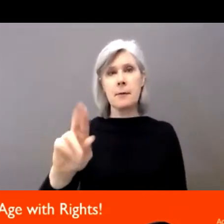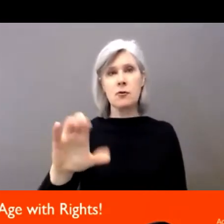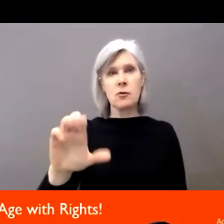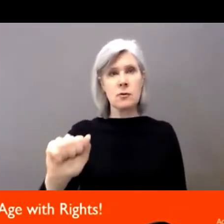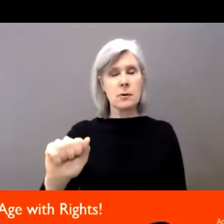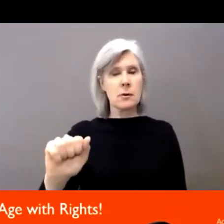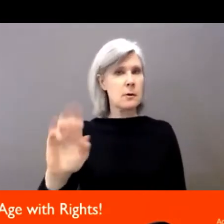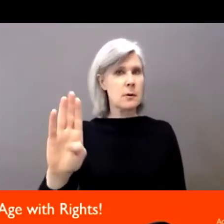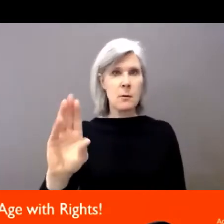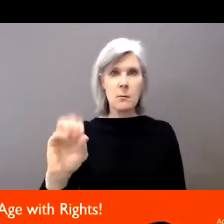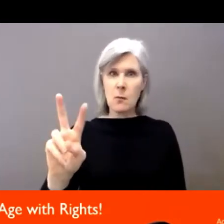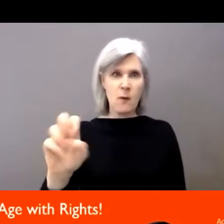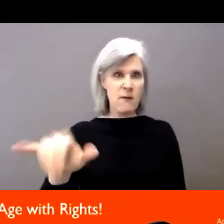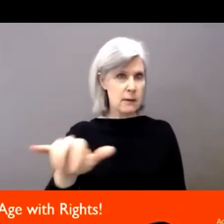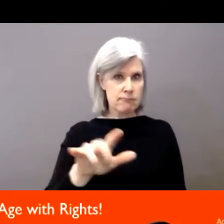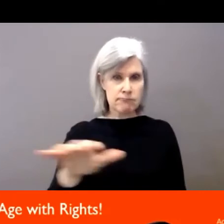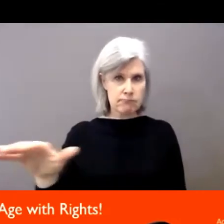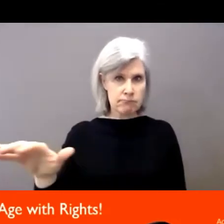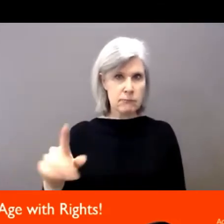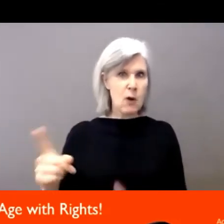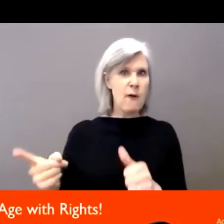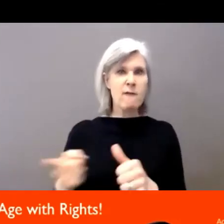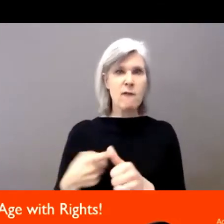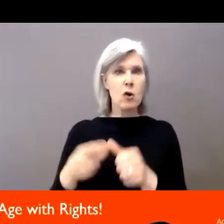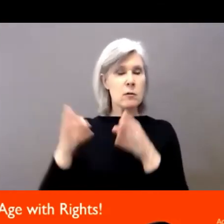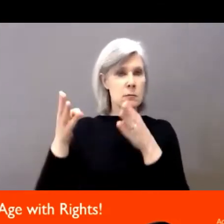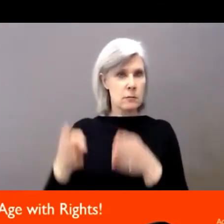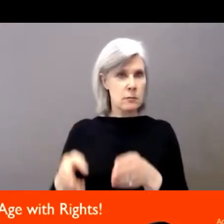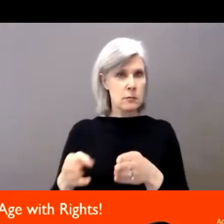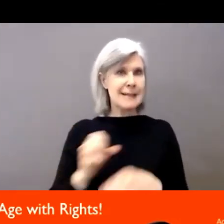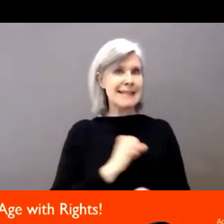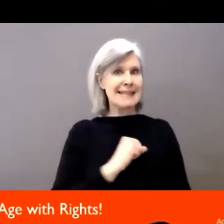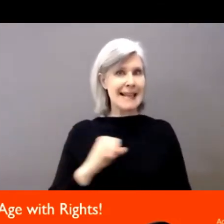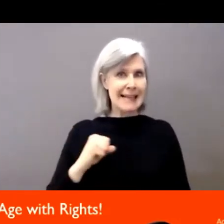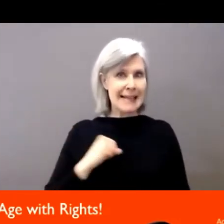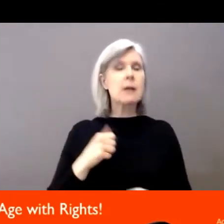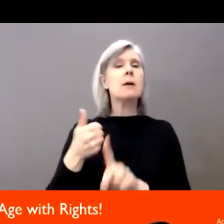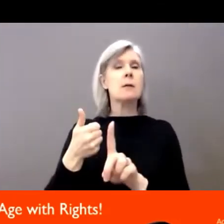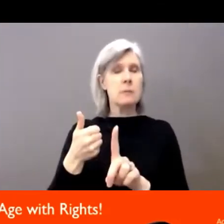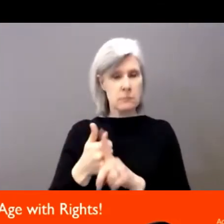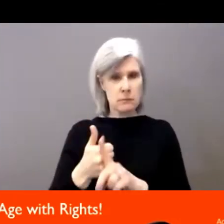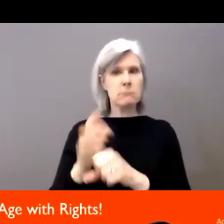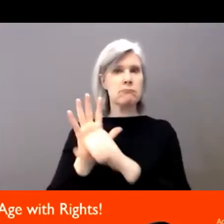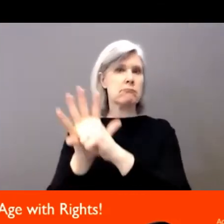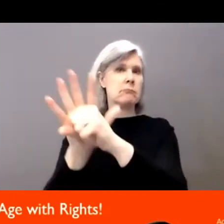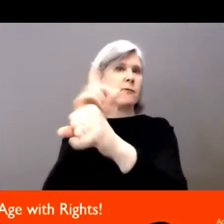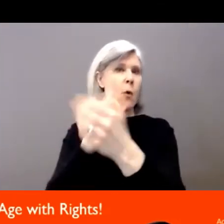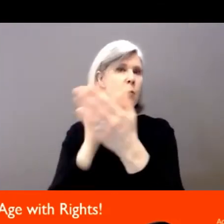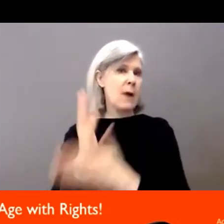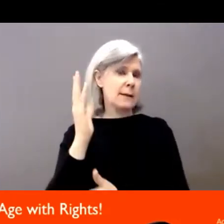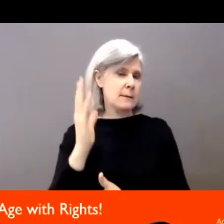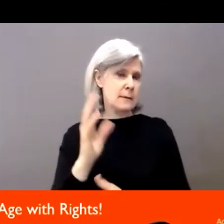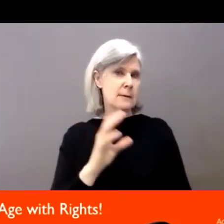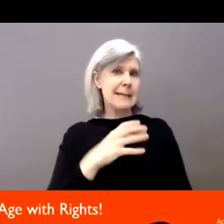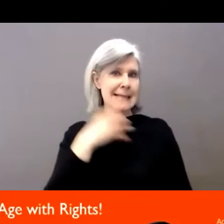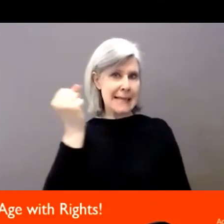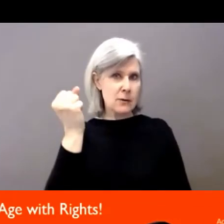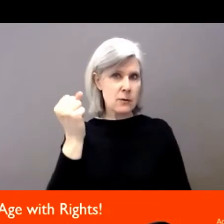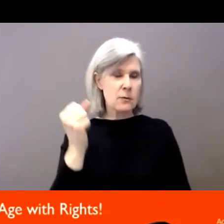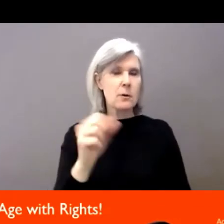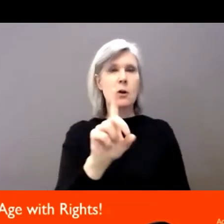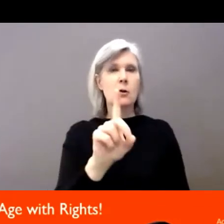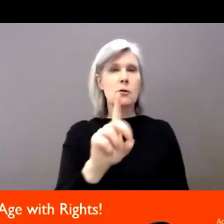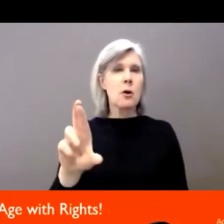the United Nations Convention on the Rights of Older Persons, on the floor of our Senate, and Dr. Ann Collins, the president of the Canadian